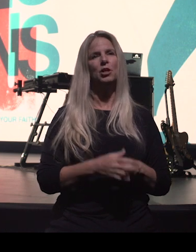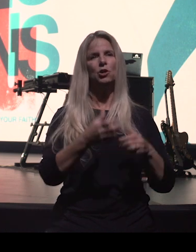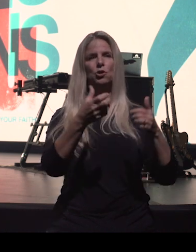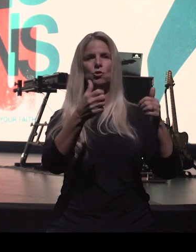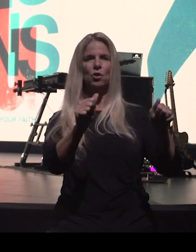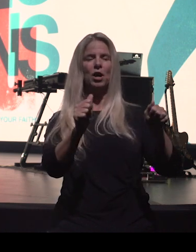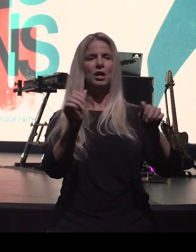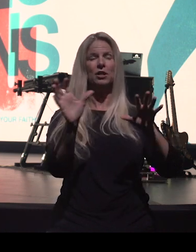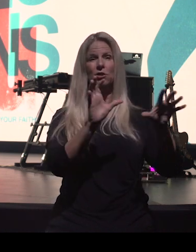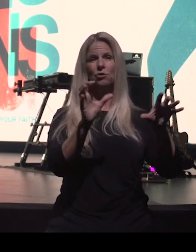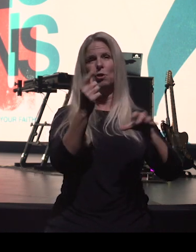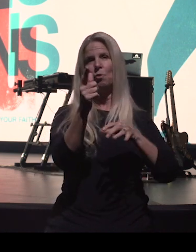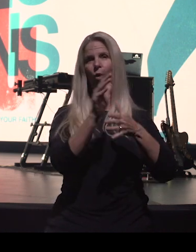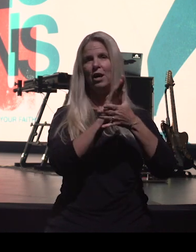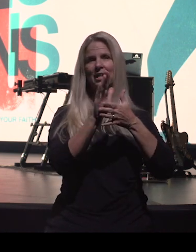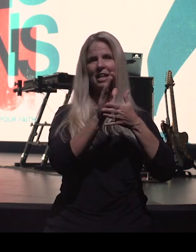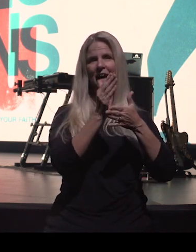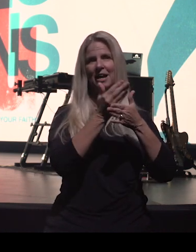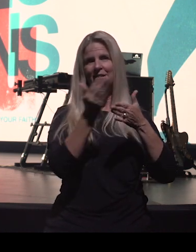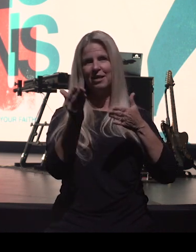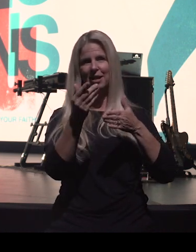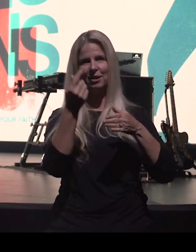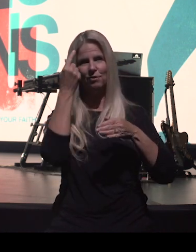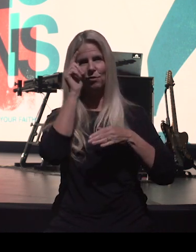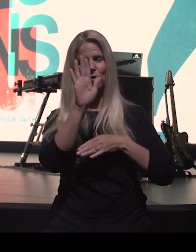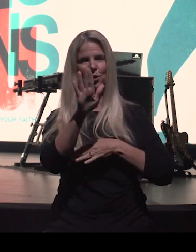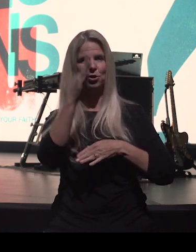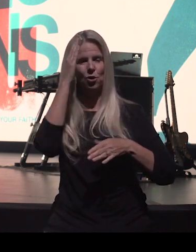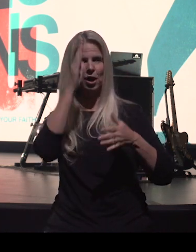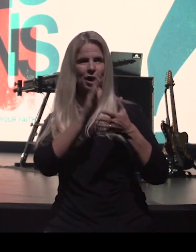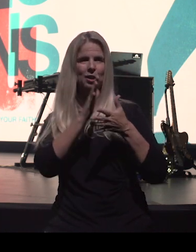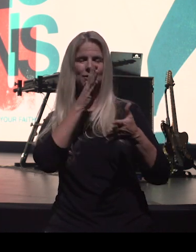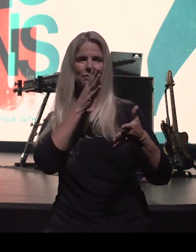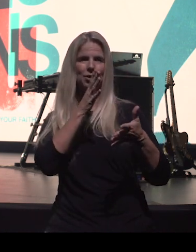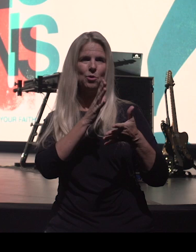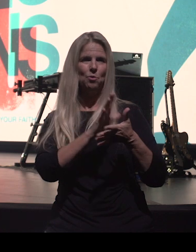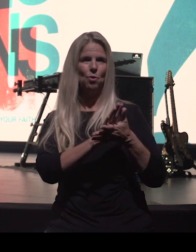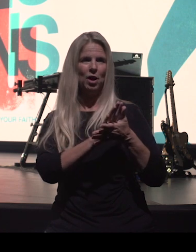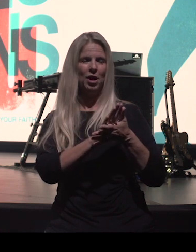for your spouse and expecting all the things you've been dealing with in the past to just go away.